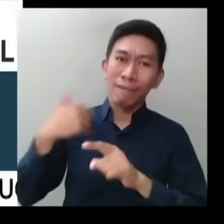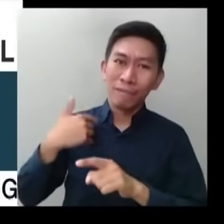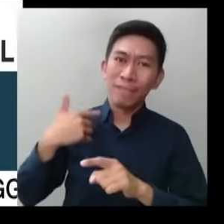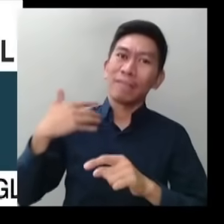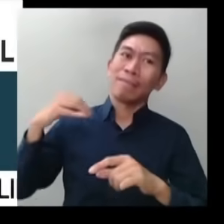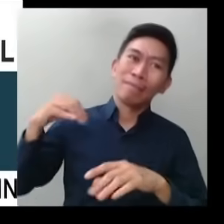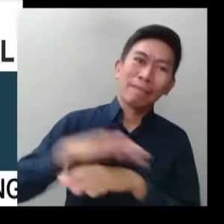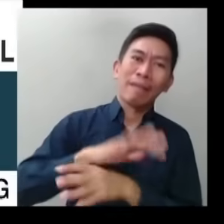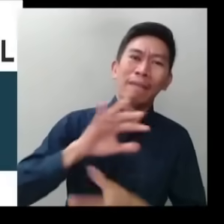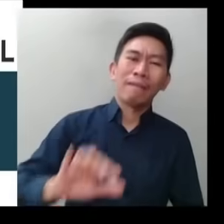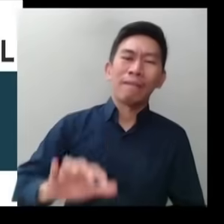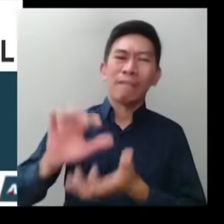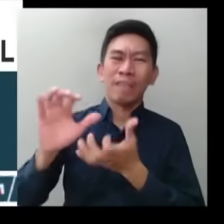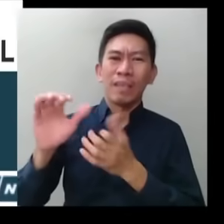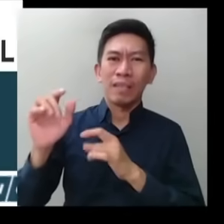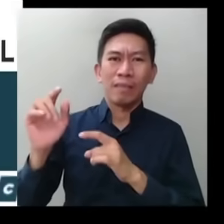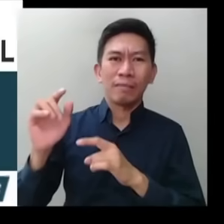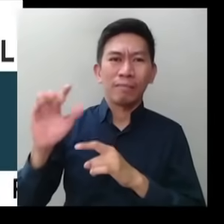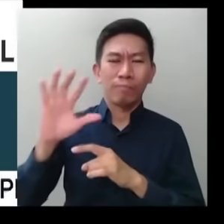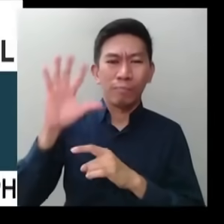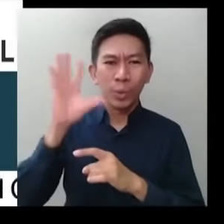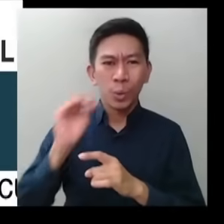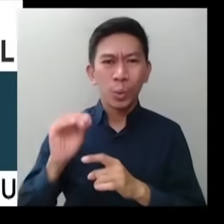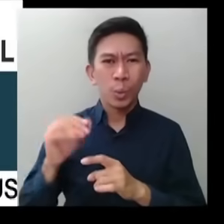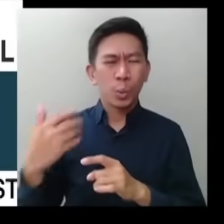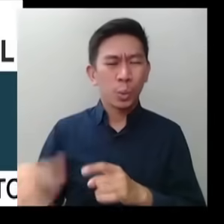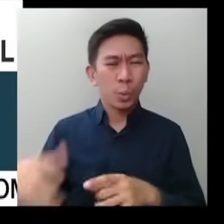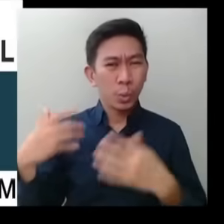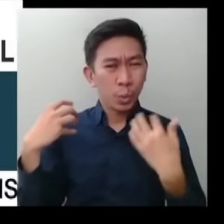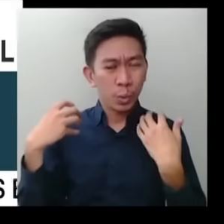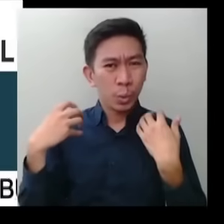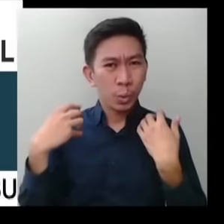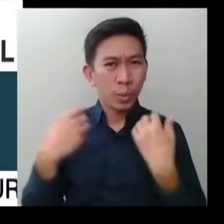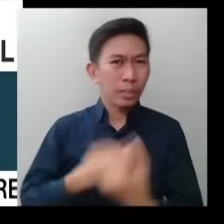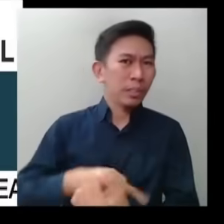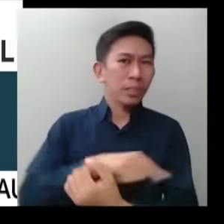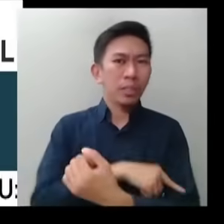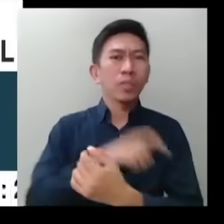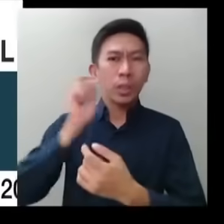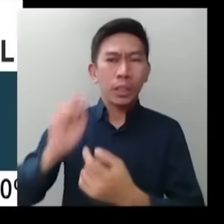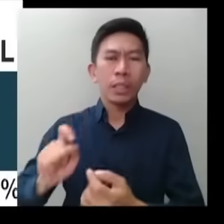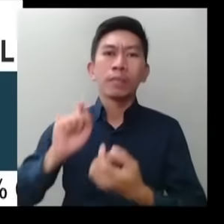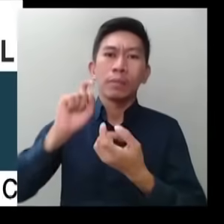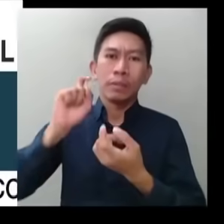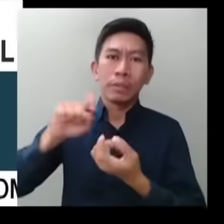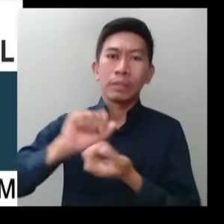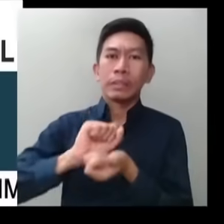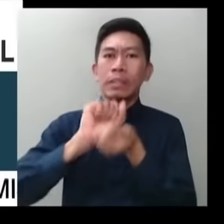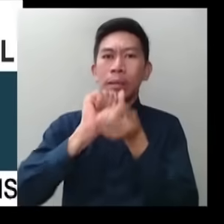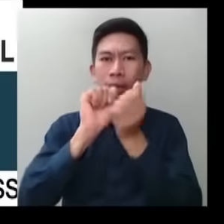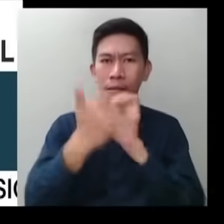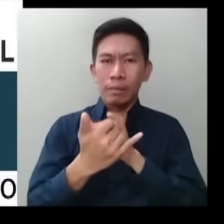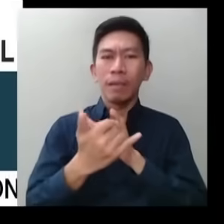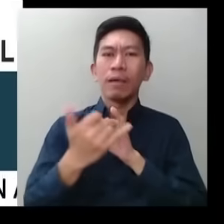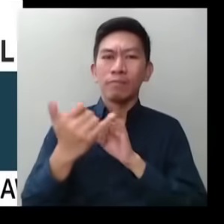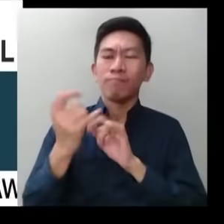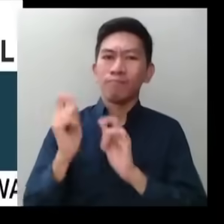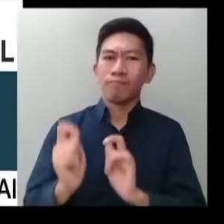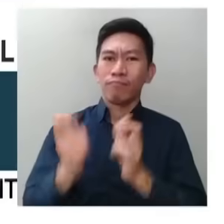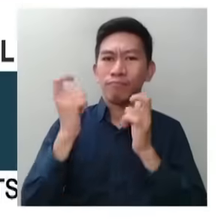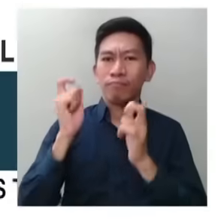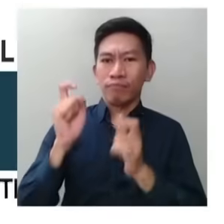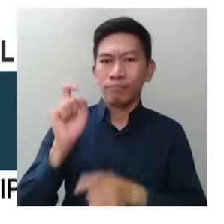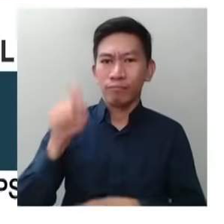change, it unleashes its powers differently. So we have to adapt fast. Mm-hmm. All right. And when you look at all